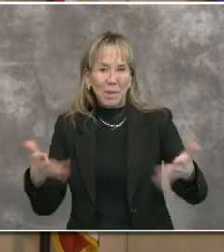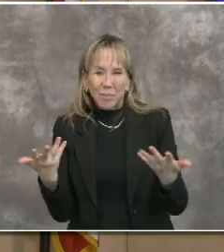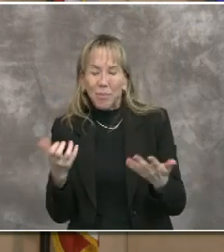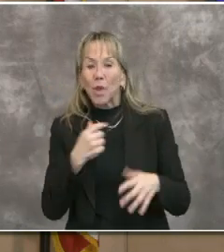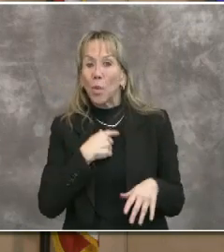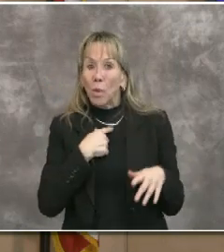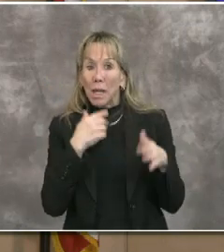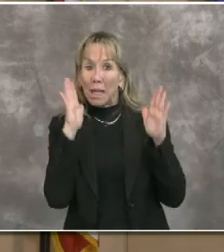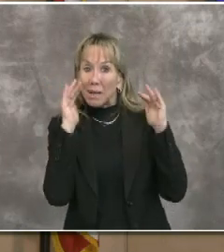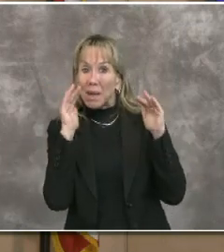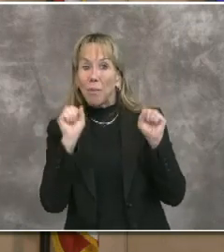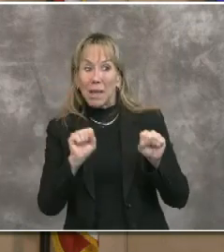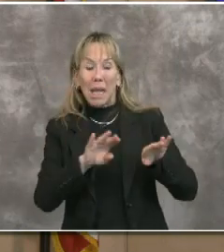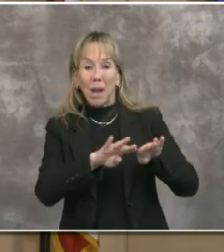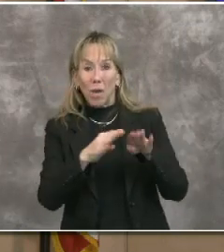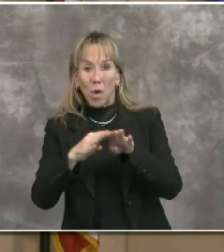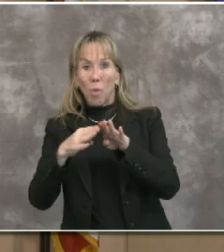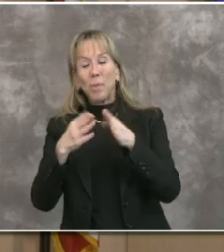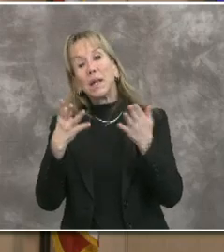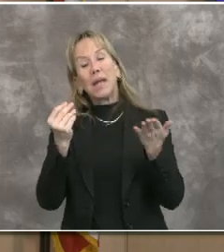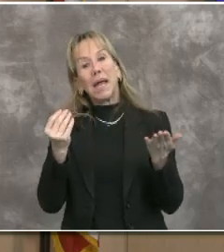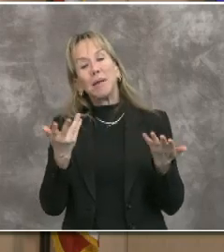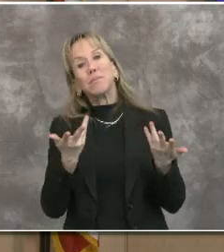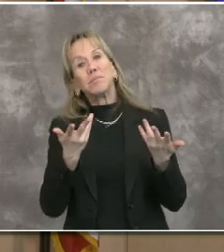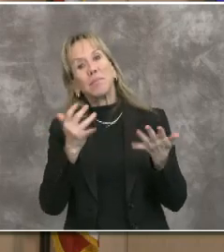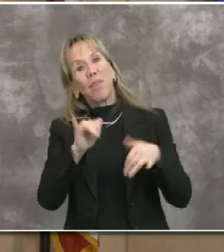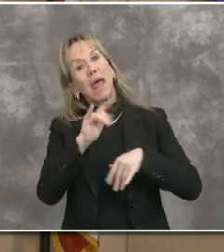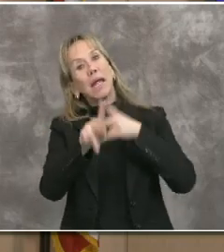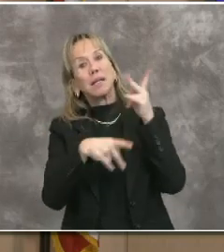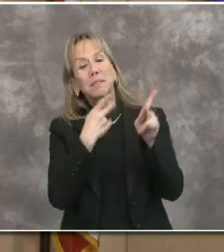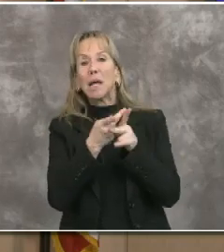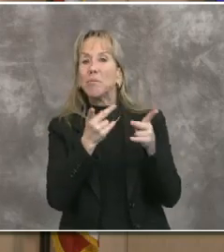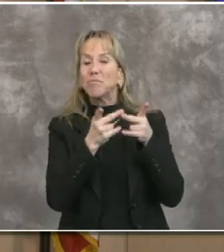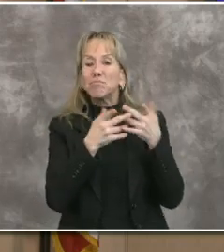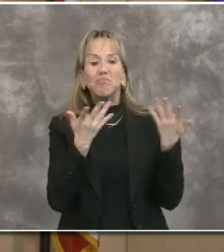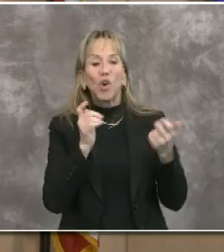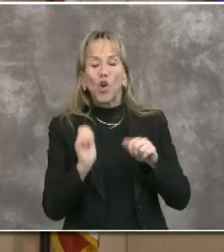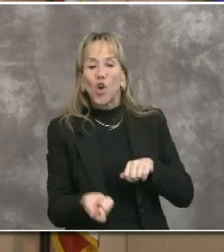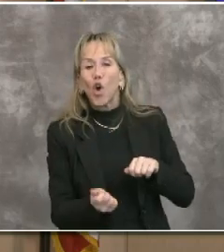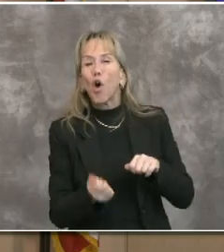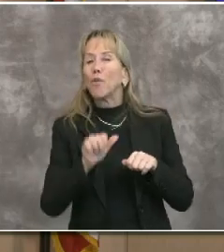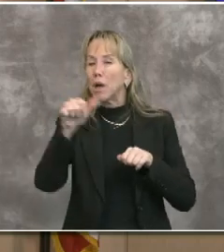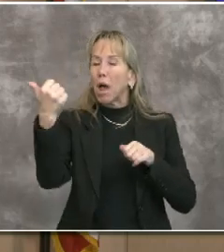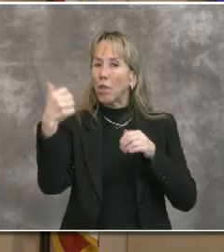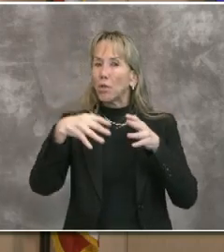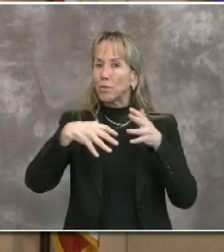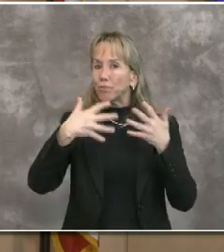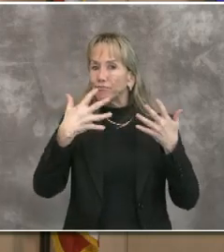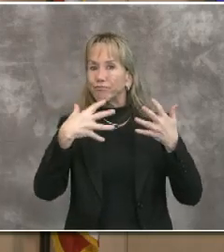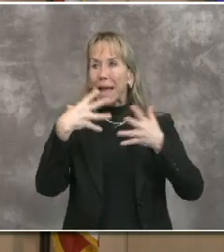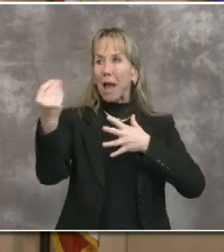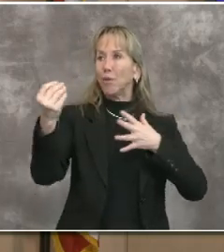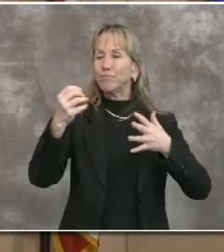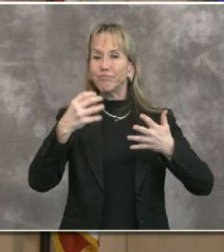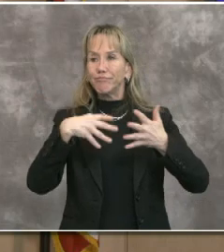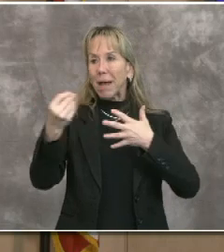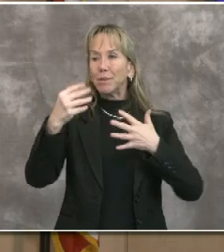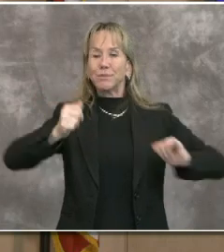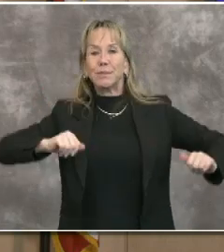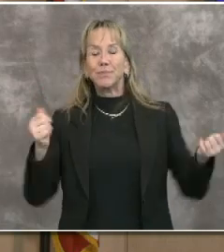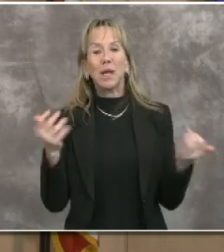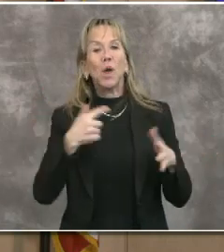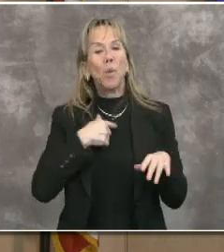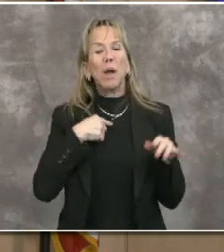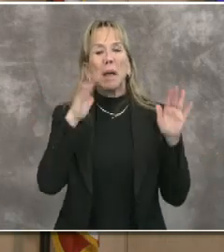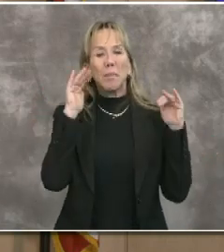opportunity to open and increase those types of facilities, whether they be golf or other outdoor types of things, to progress at about the same